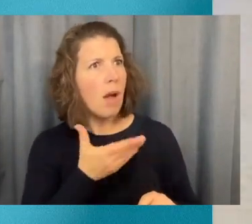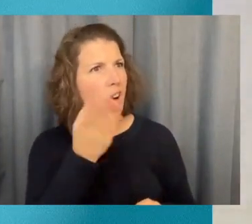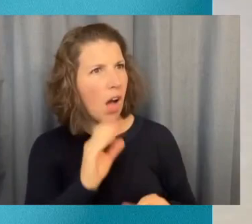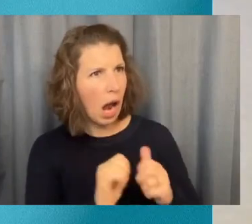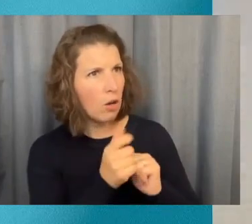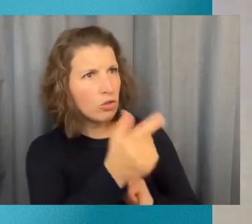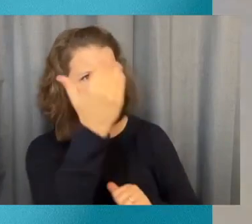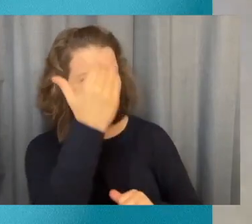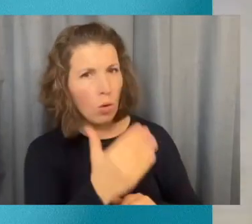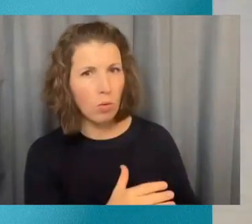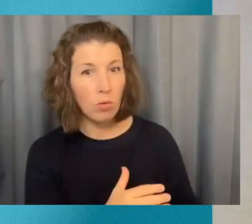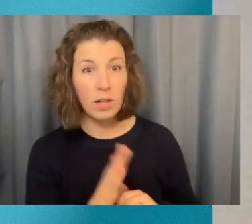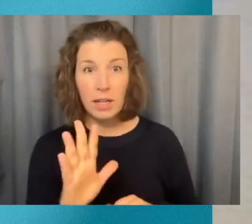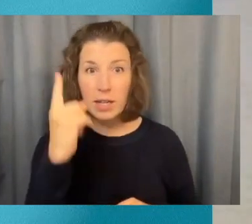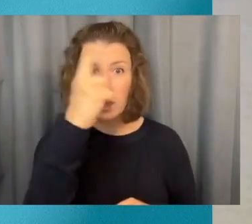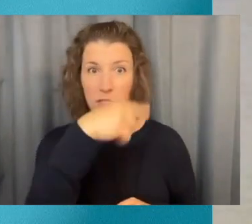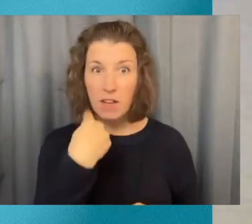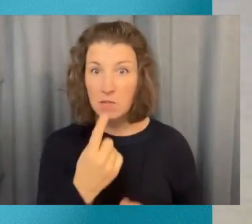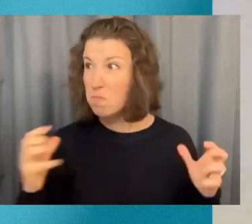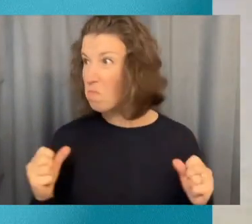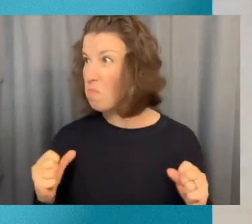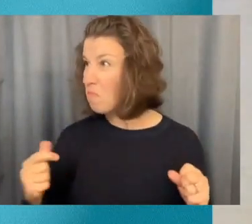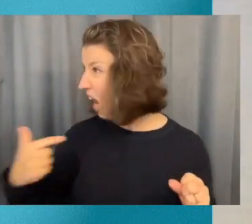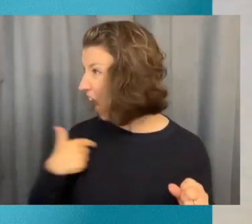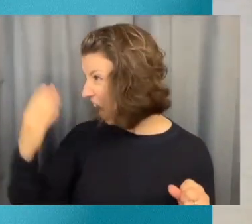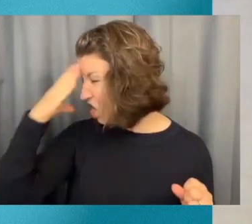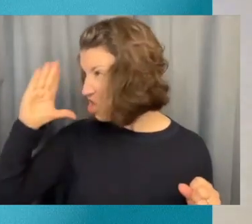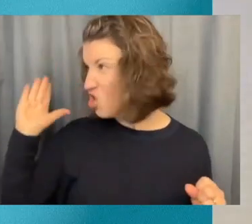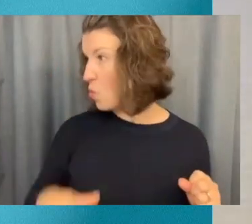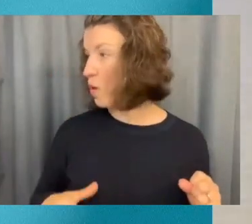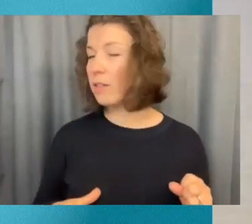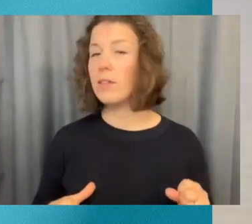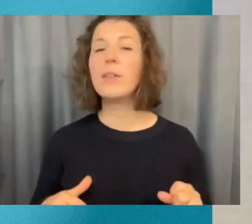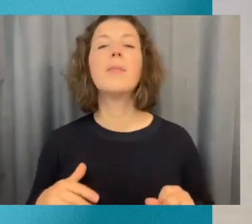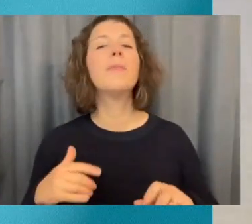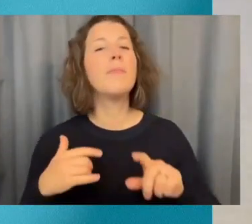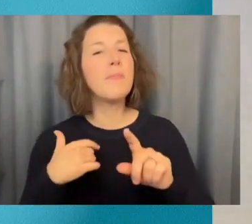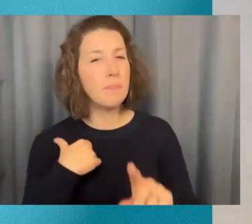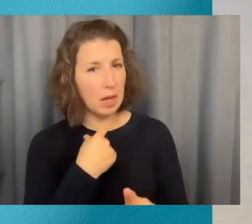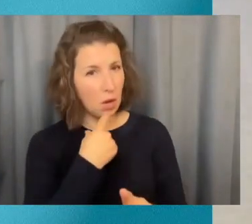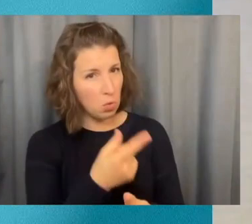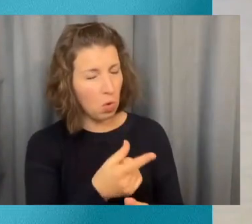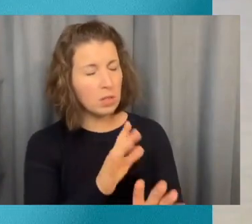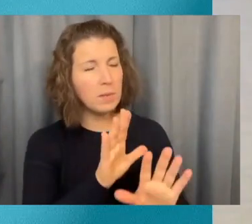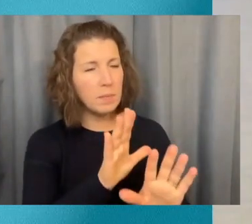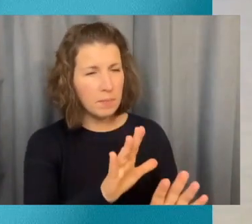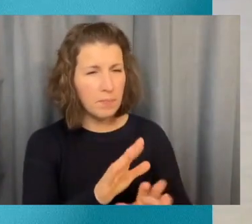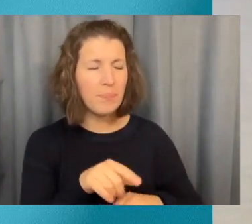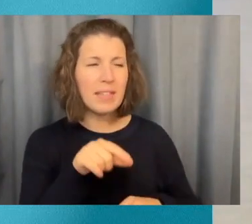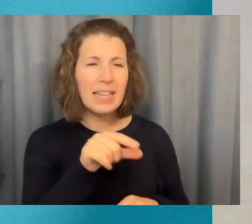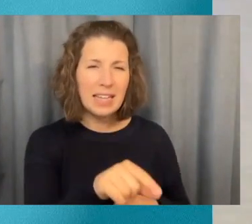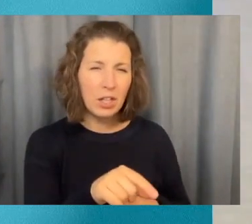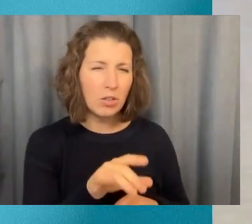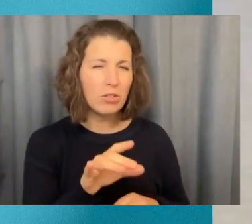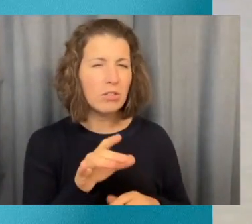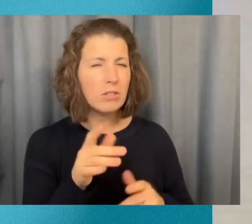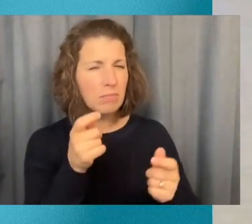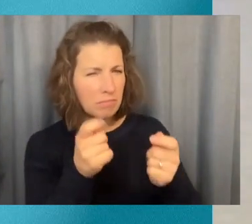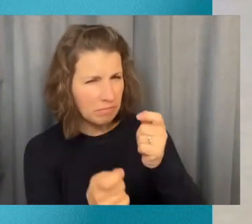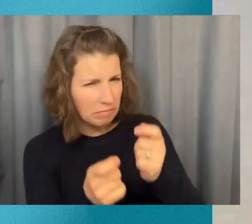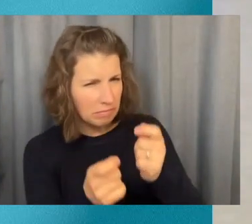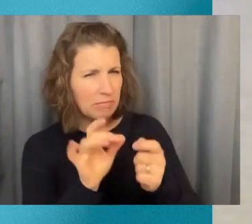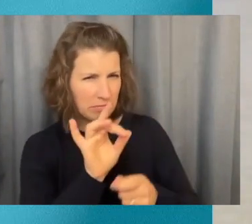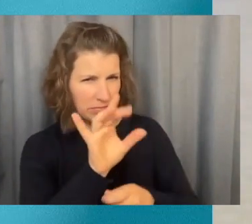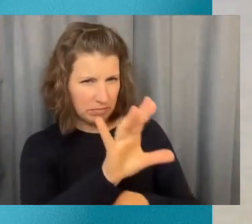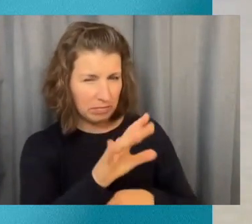He turned around and he says, I knew it. And I said, yeah, but here's a modification. it's not that we're hiding it, we're just hiding